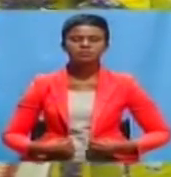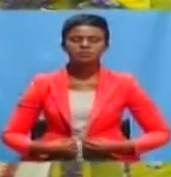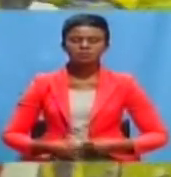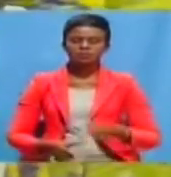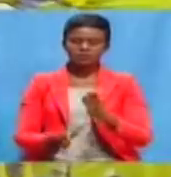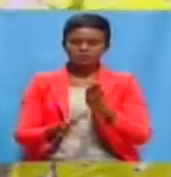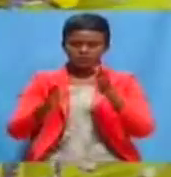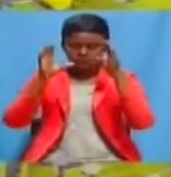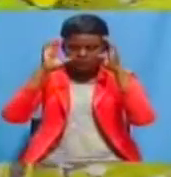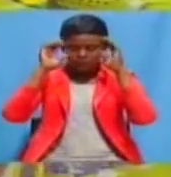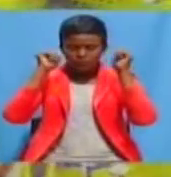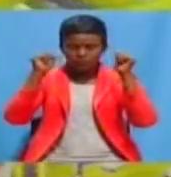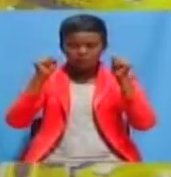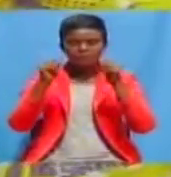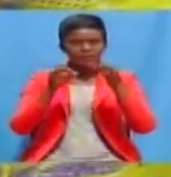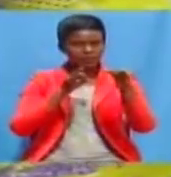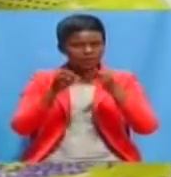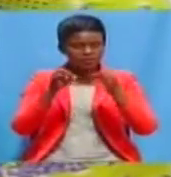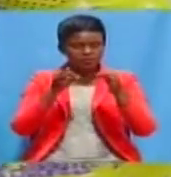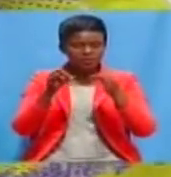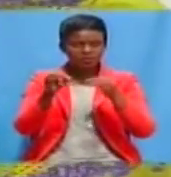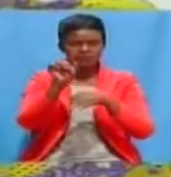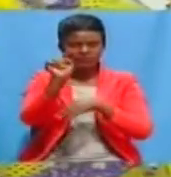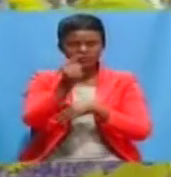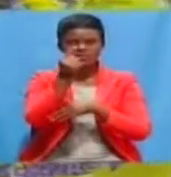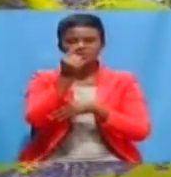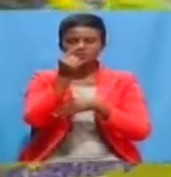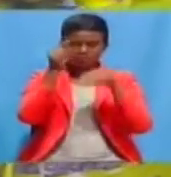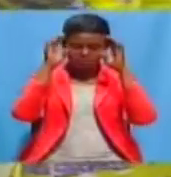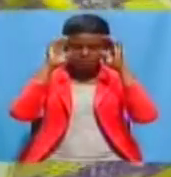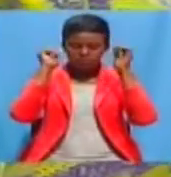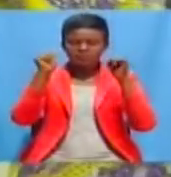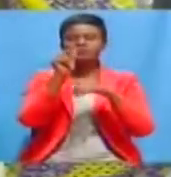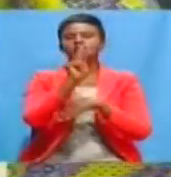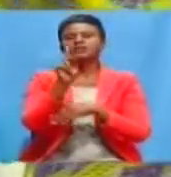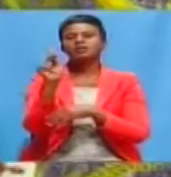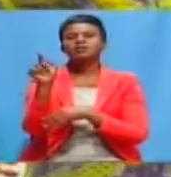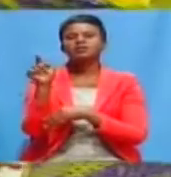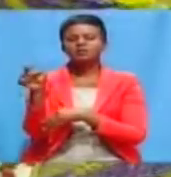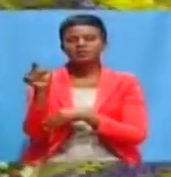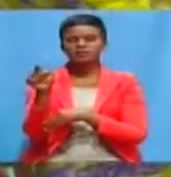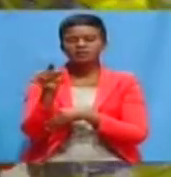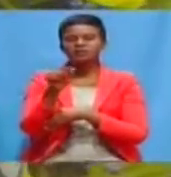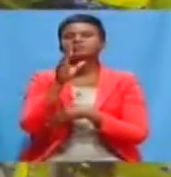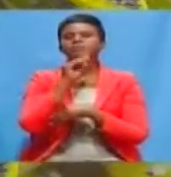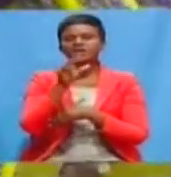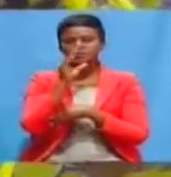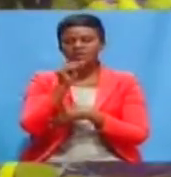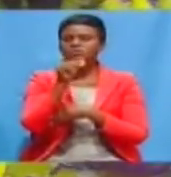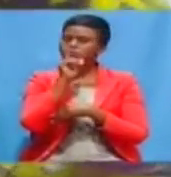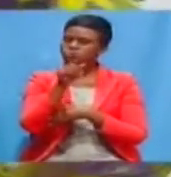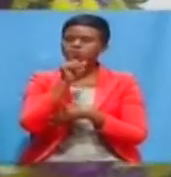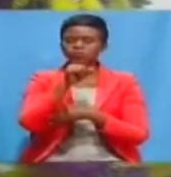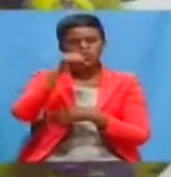Vice President Inonge Wina has described the first Republican president, Kenneth Kaunda, as a man who remains a treasure